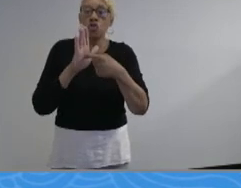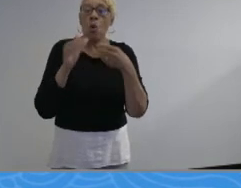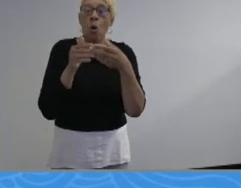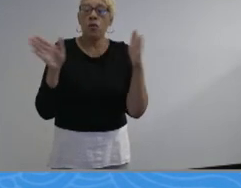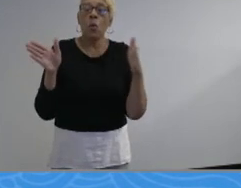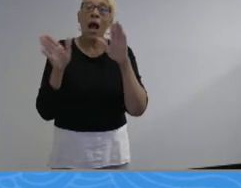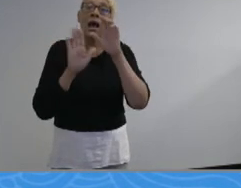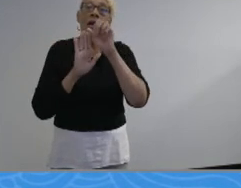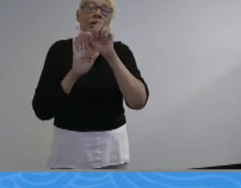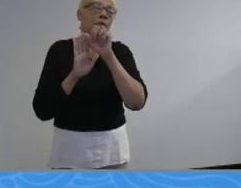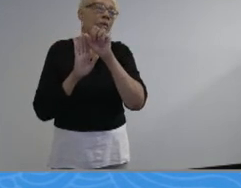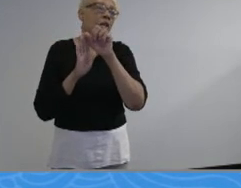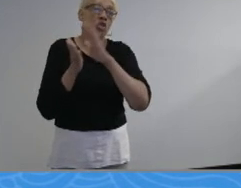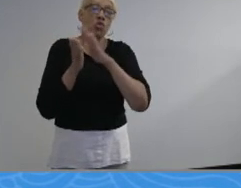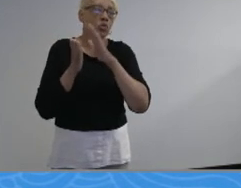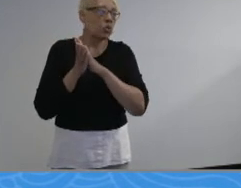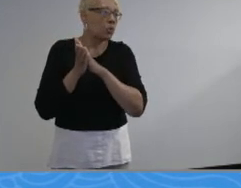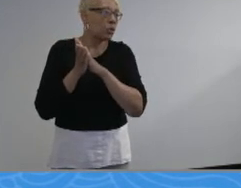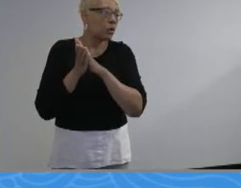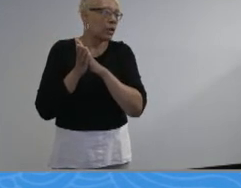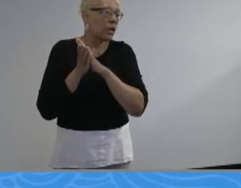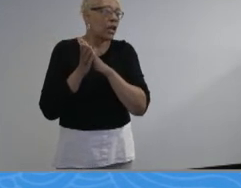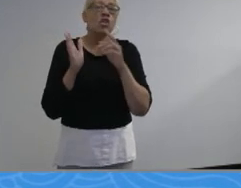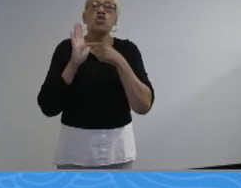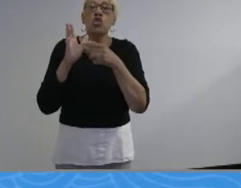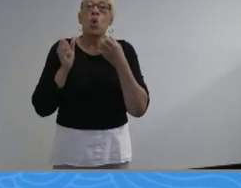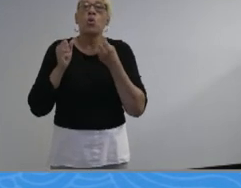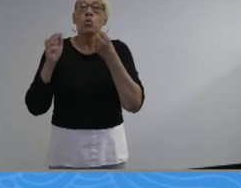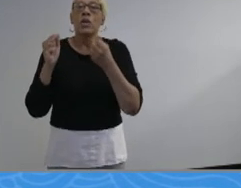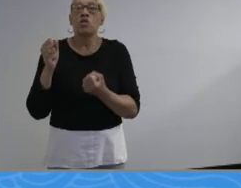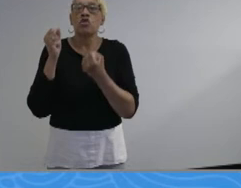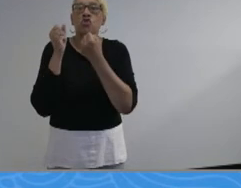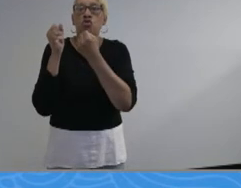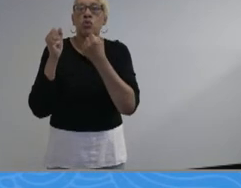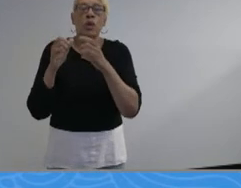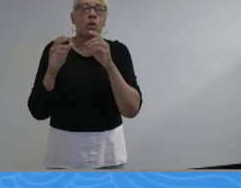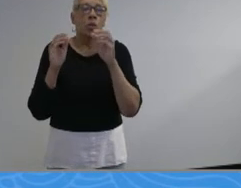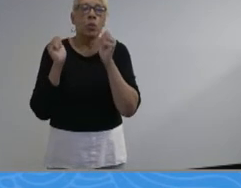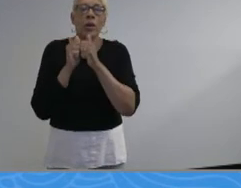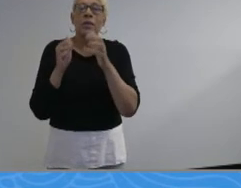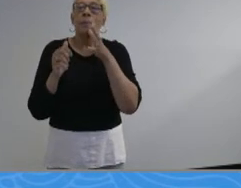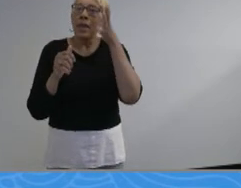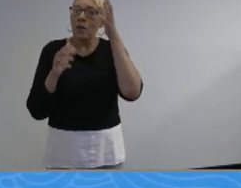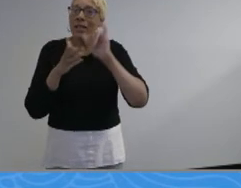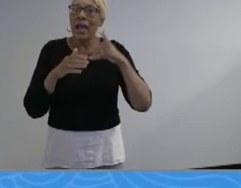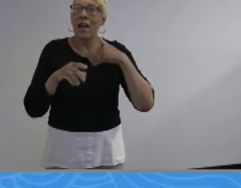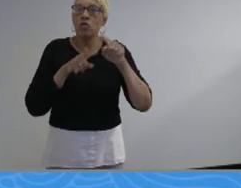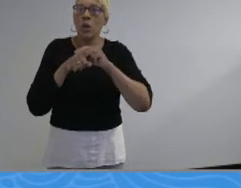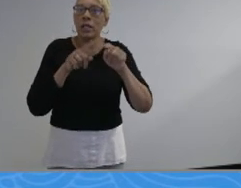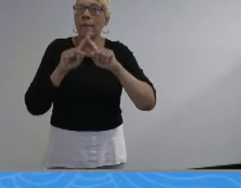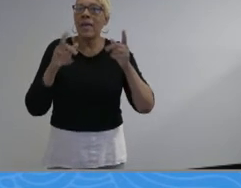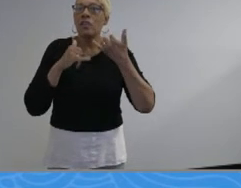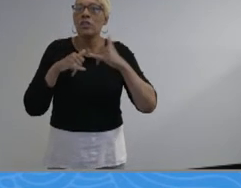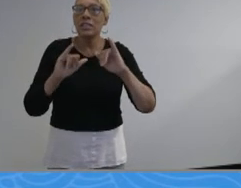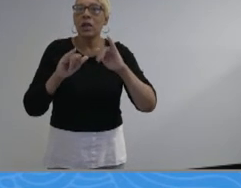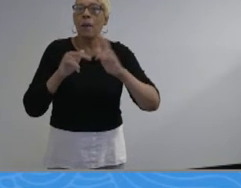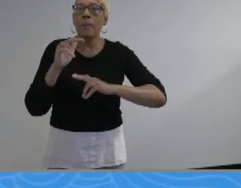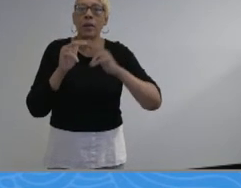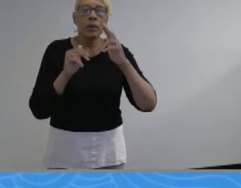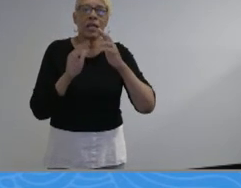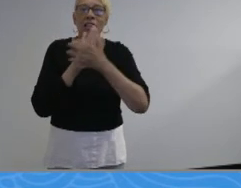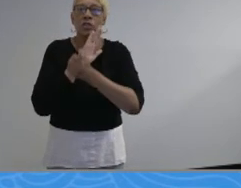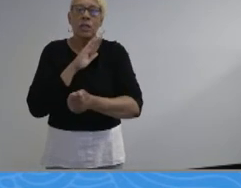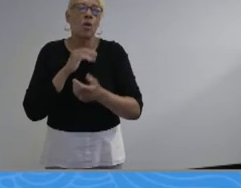school districts report greater strength when it comes to providing parents with trainings, but they're still building the